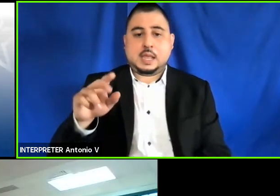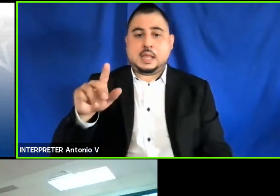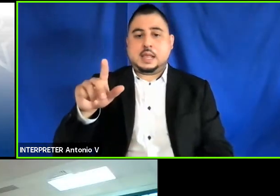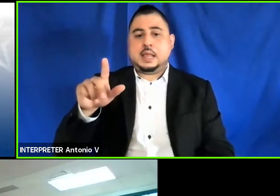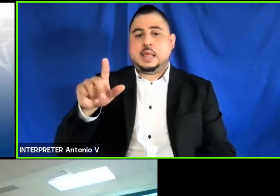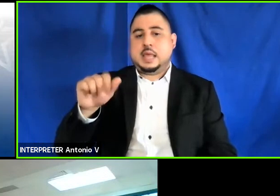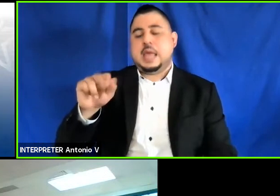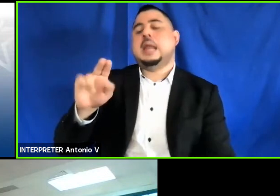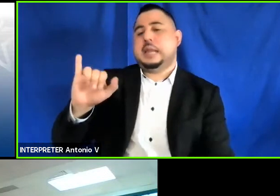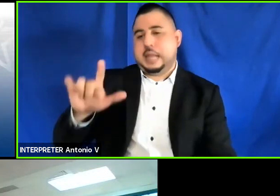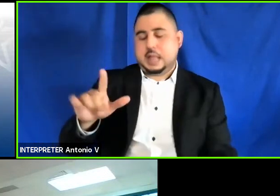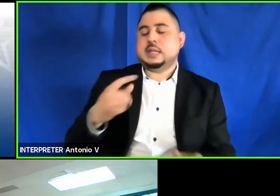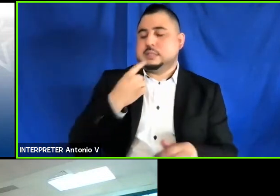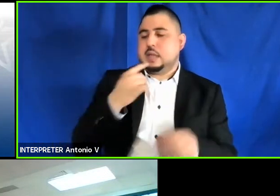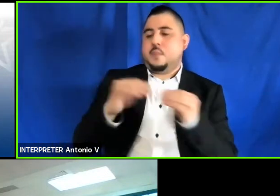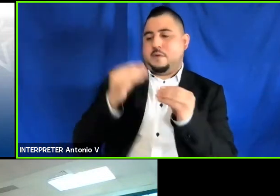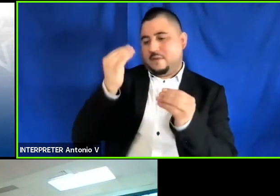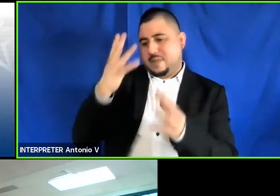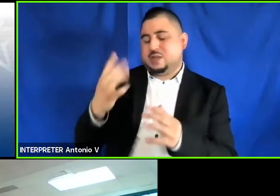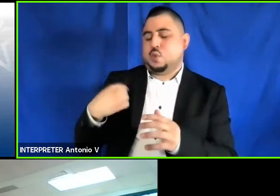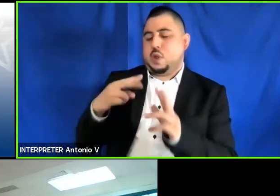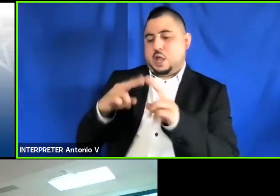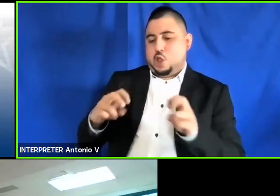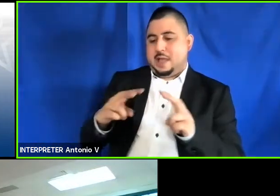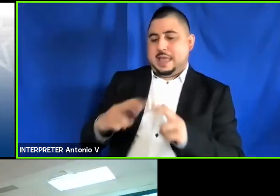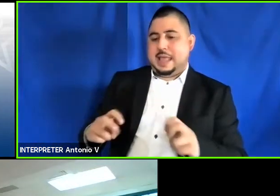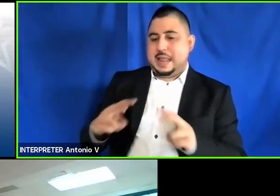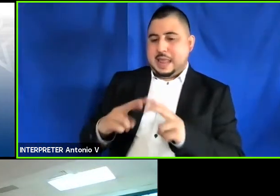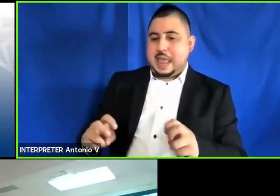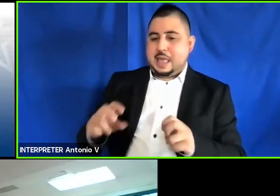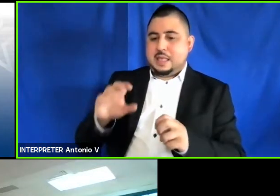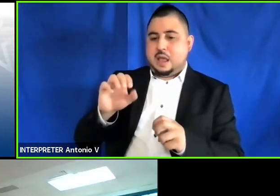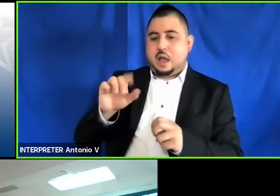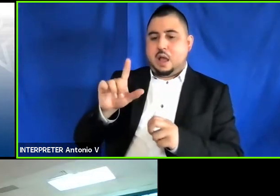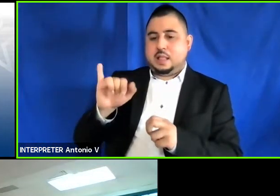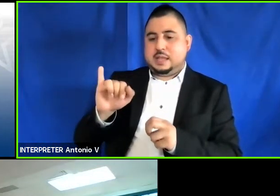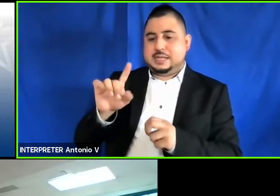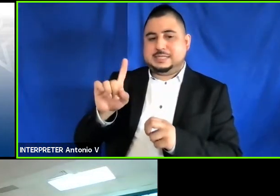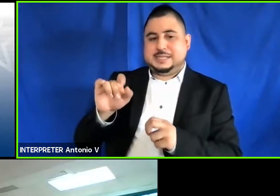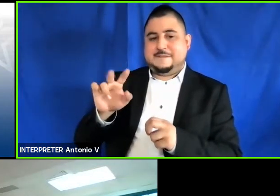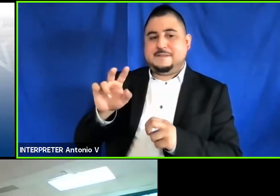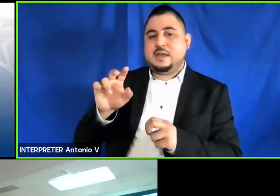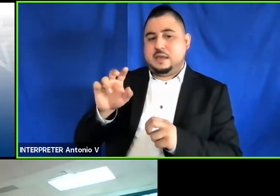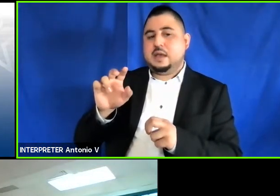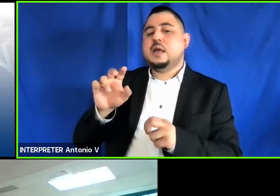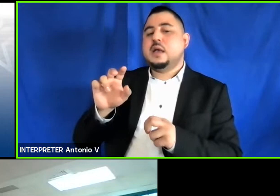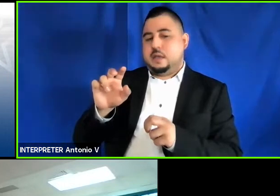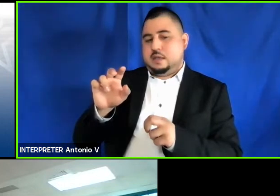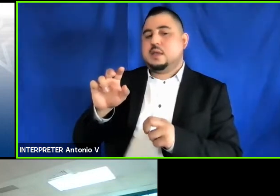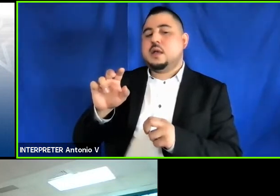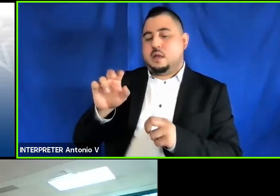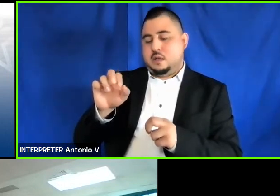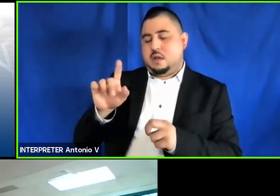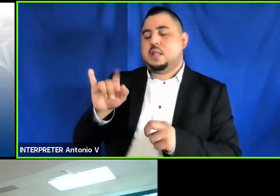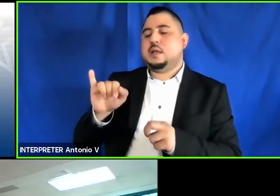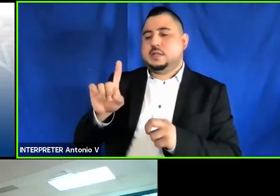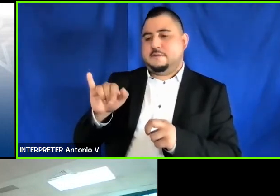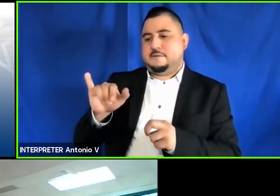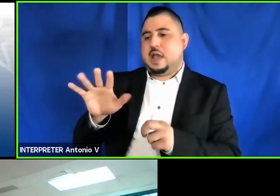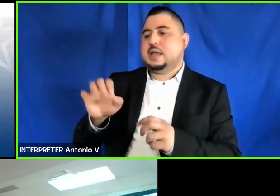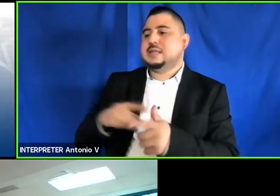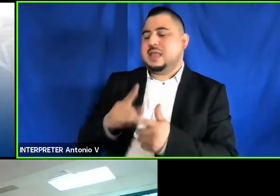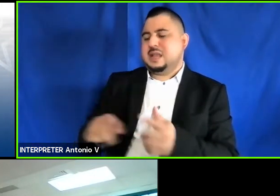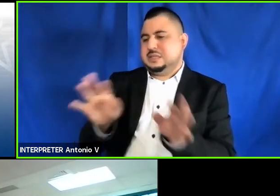have more information, but when we were looking at the Ollie device that Local Motors is developing, one of the interesting things that they were saying